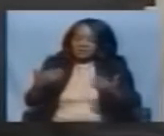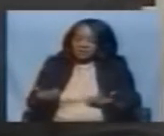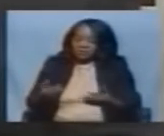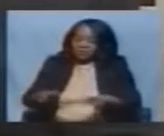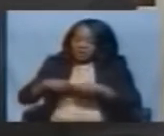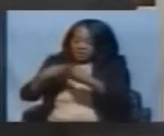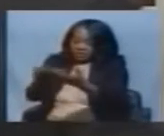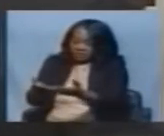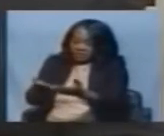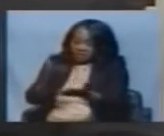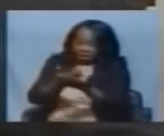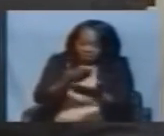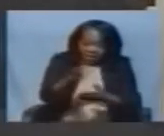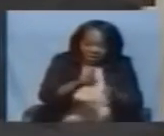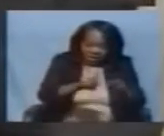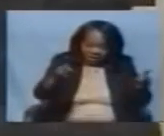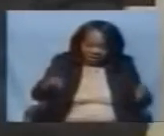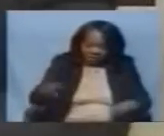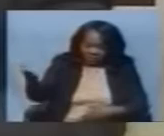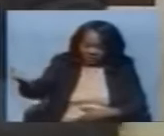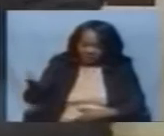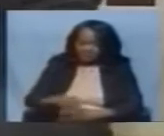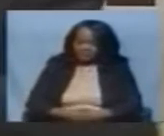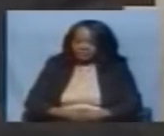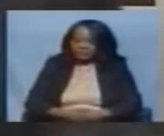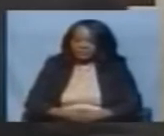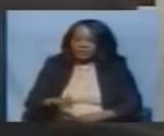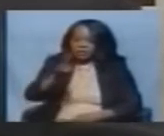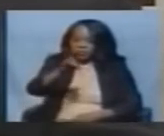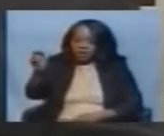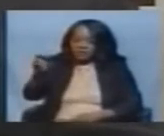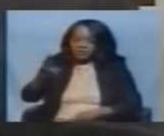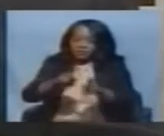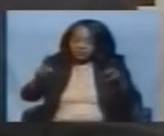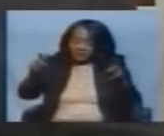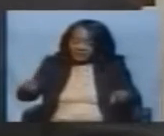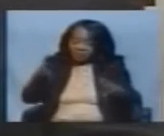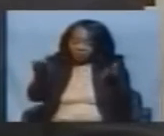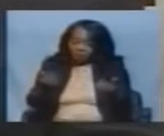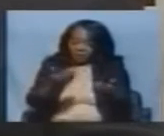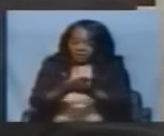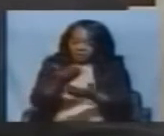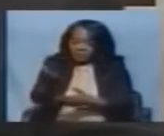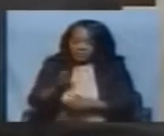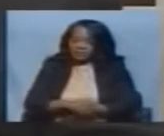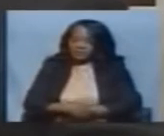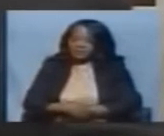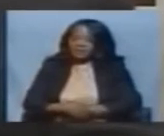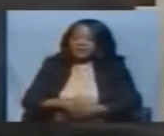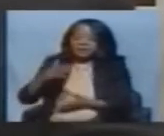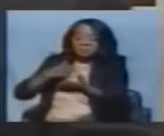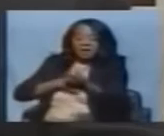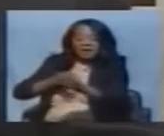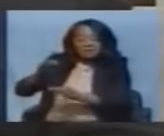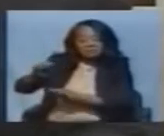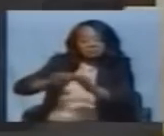instance, I want to buy these tables, maybe 200 of these tables. Okay, then I put in the my specification